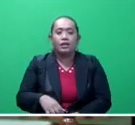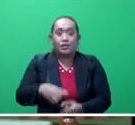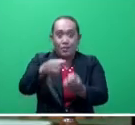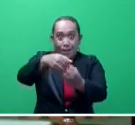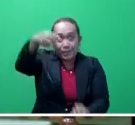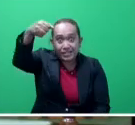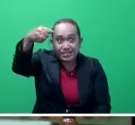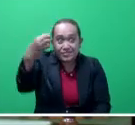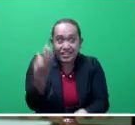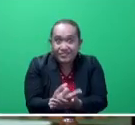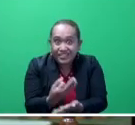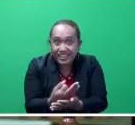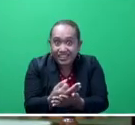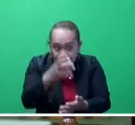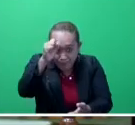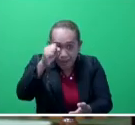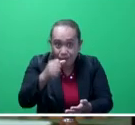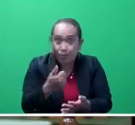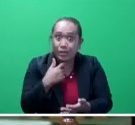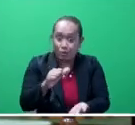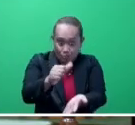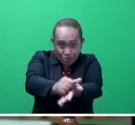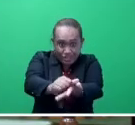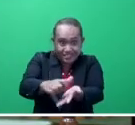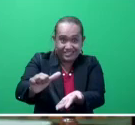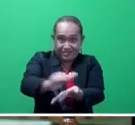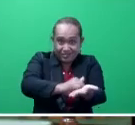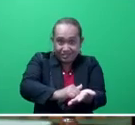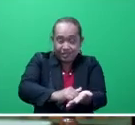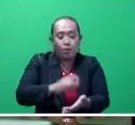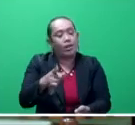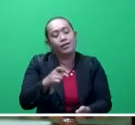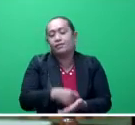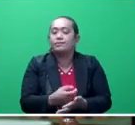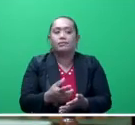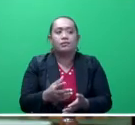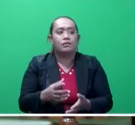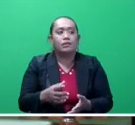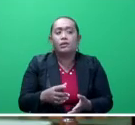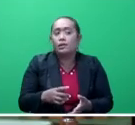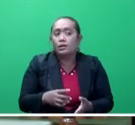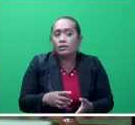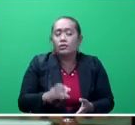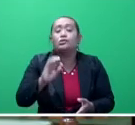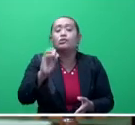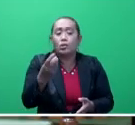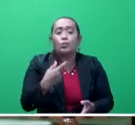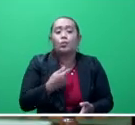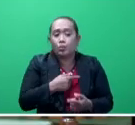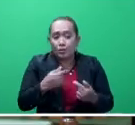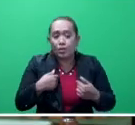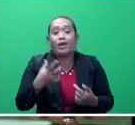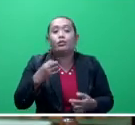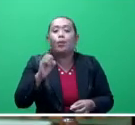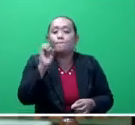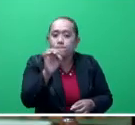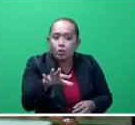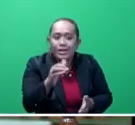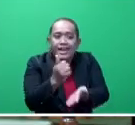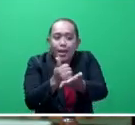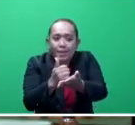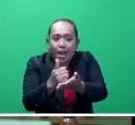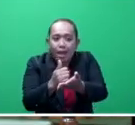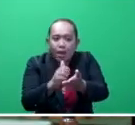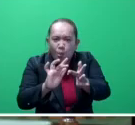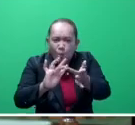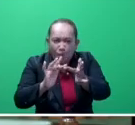certificate fees. So we want people, because there's a lot of requirements now for people to put in their birth certificate numbers. They want to go and get a birth